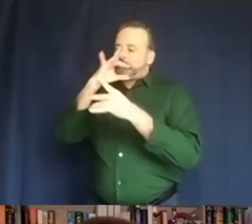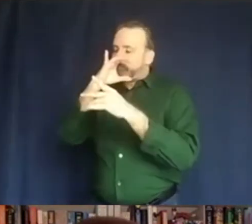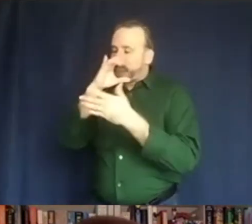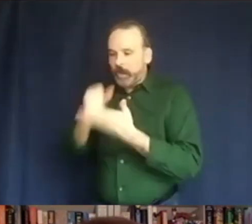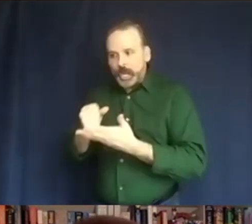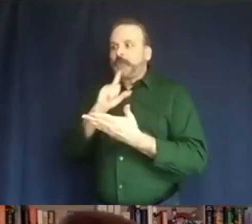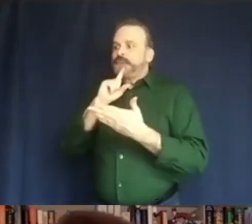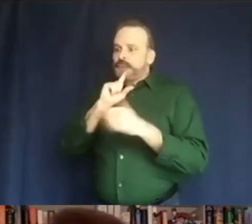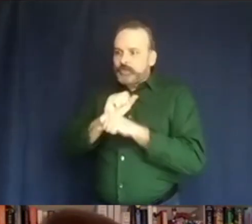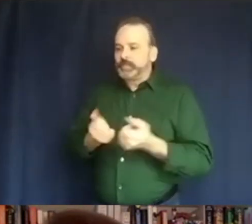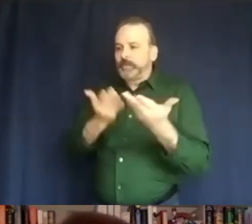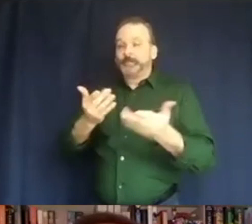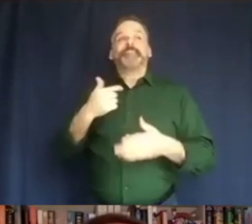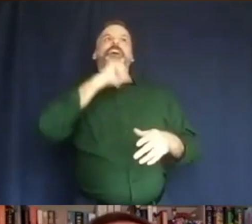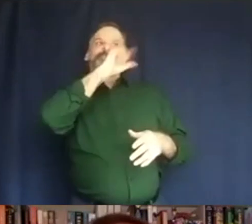too.